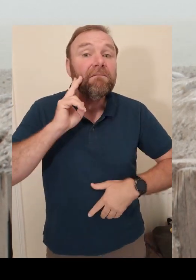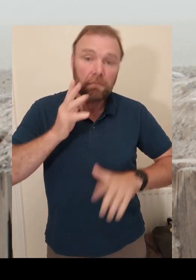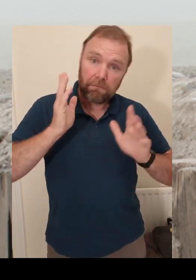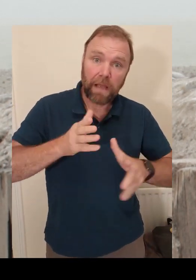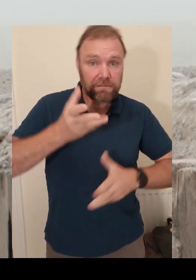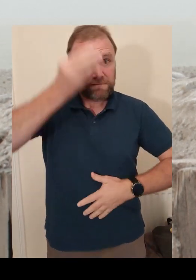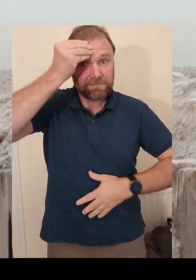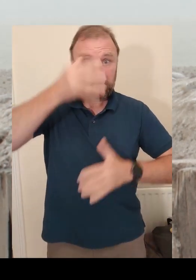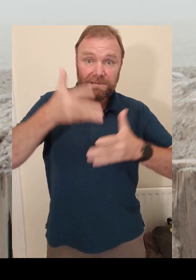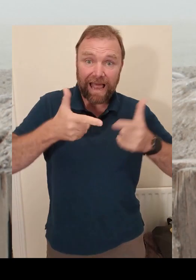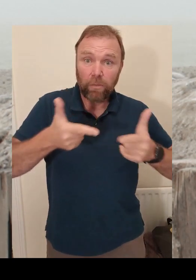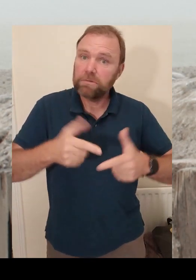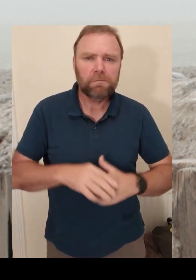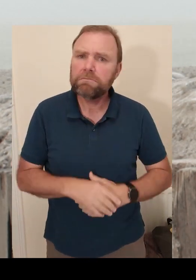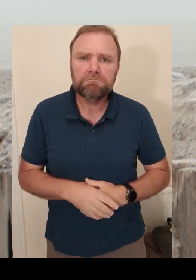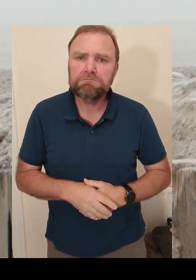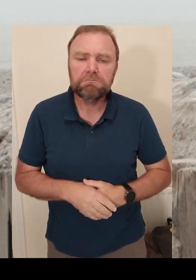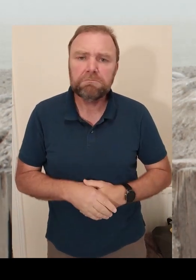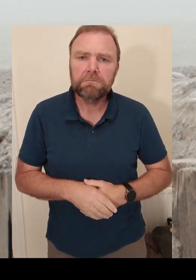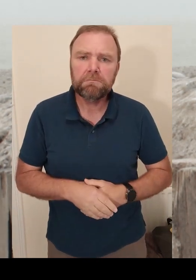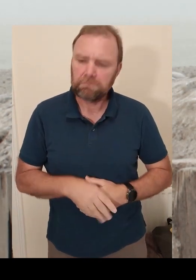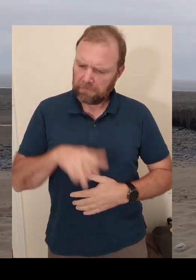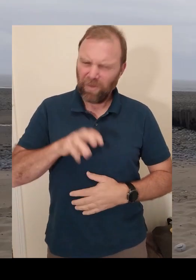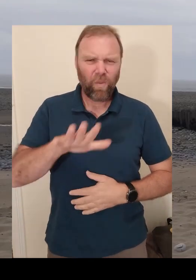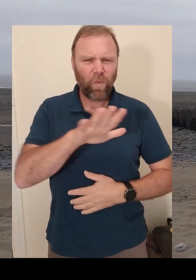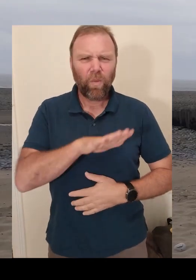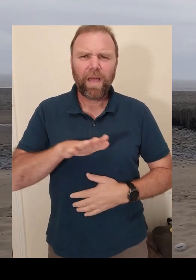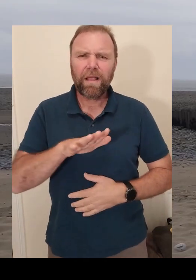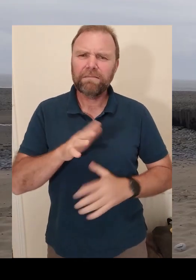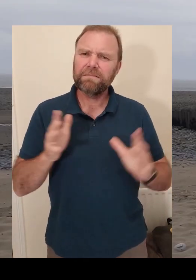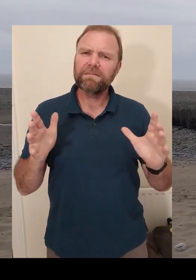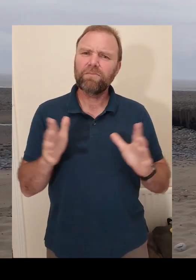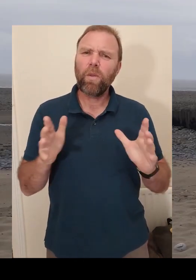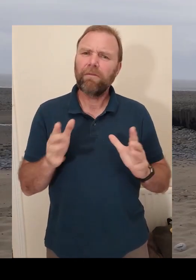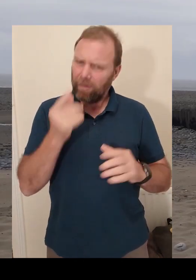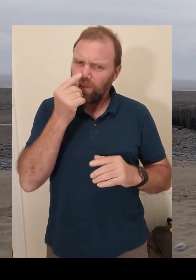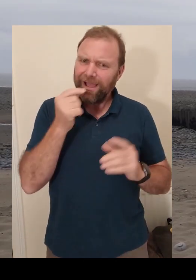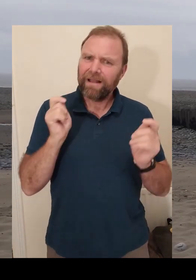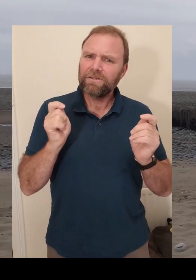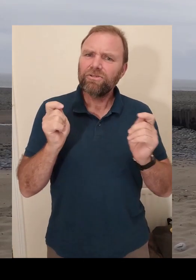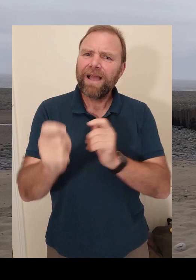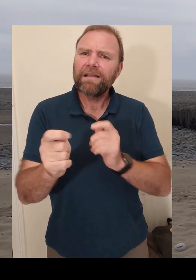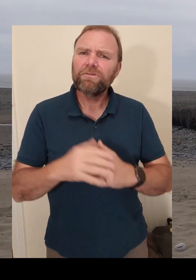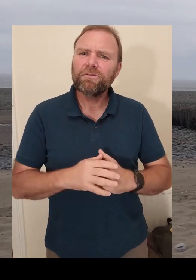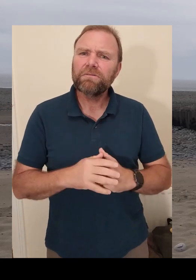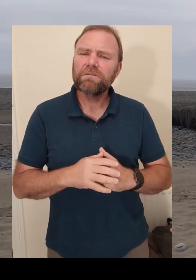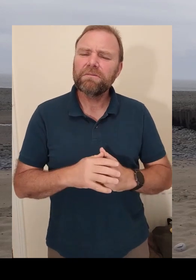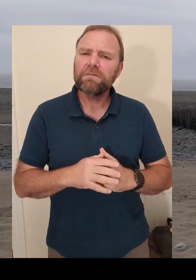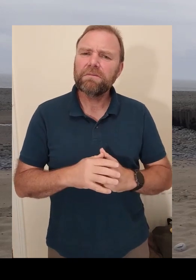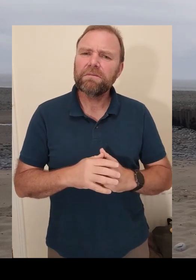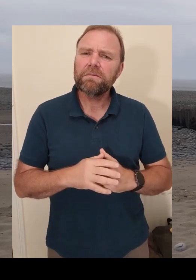deaf, there's no requirement for them to know sign language. In Wales, again, you know, we're a small country, we can make that